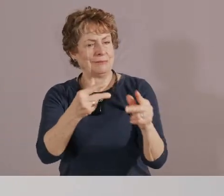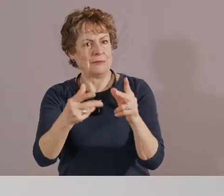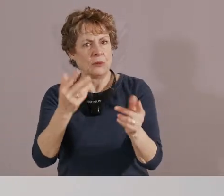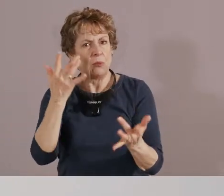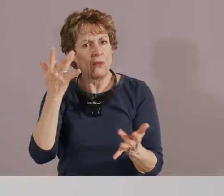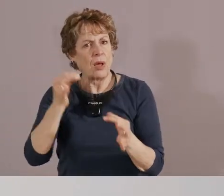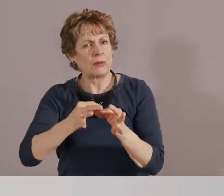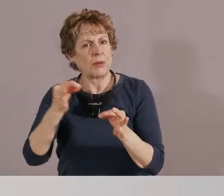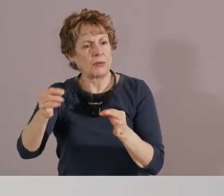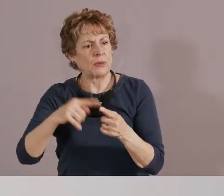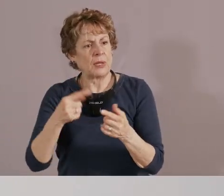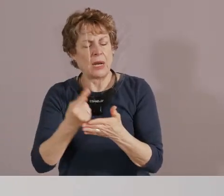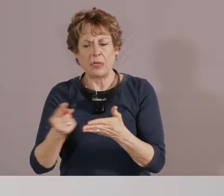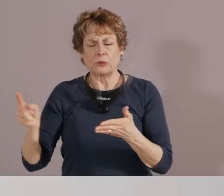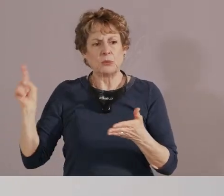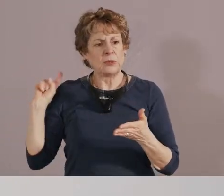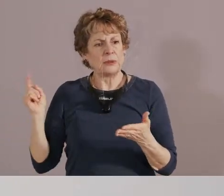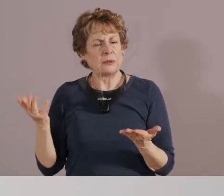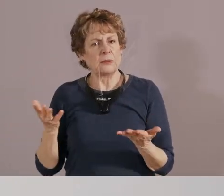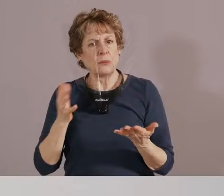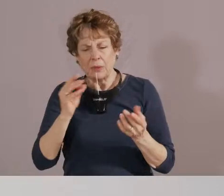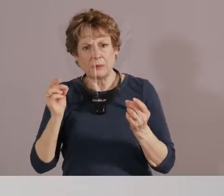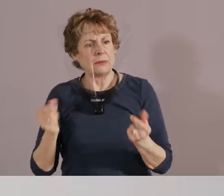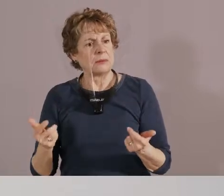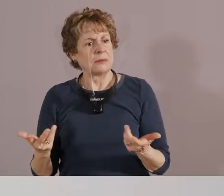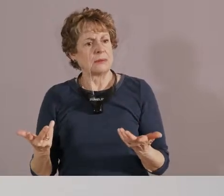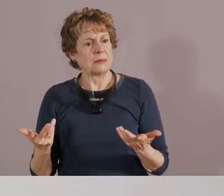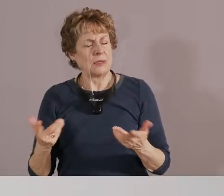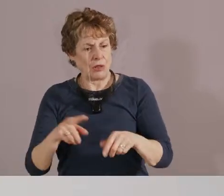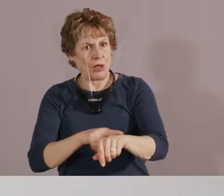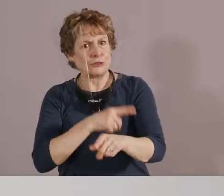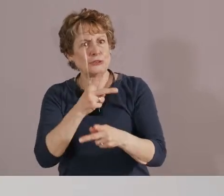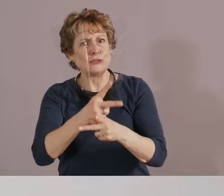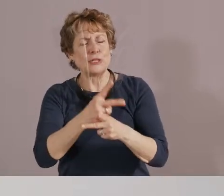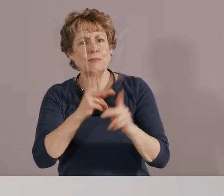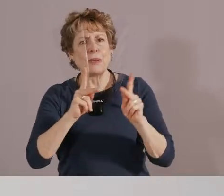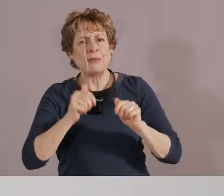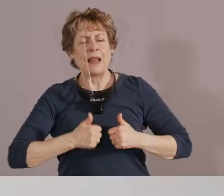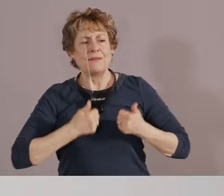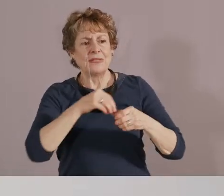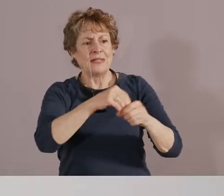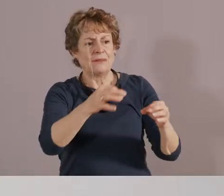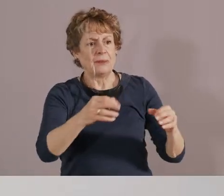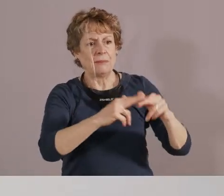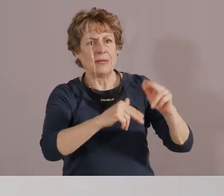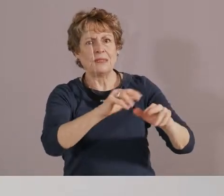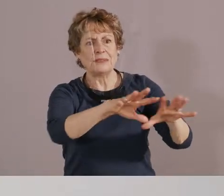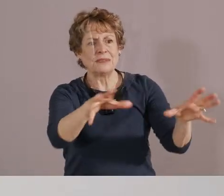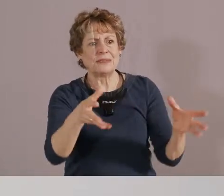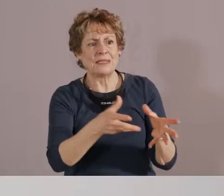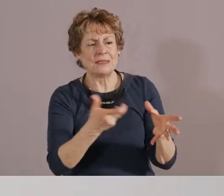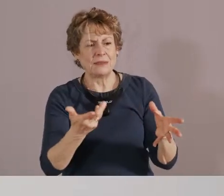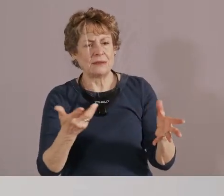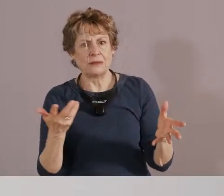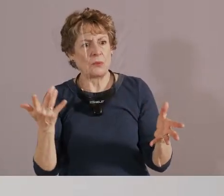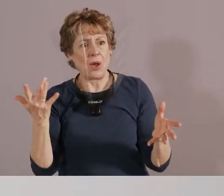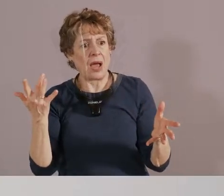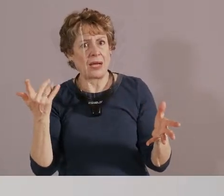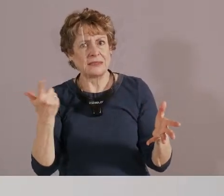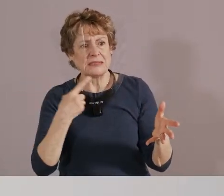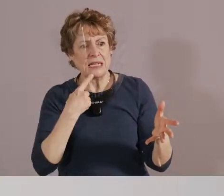go-ahead when you gave them a go-ahead with the long-term care facilities? And I asked that because they said that they could have actually already have